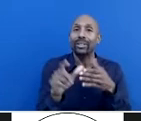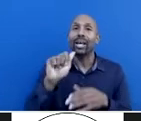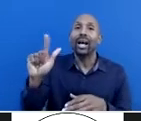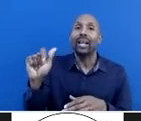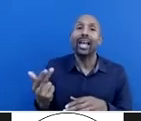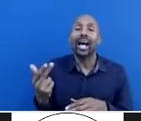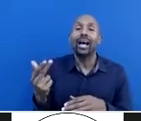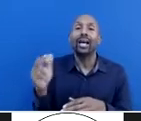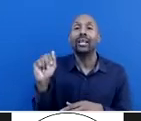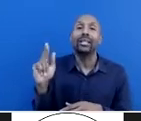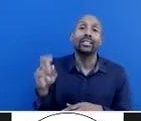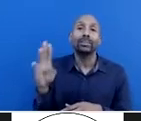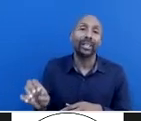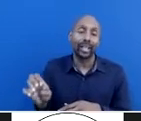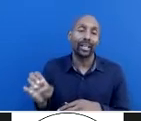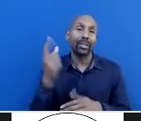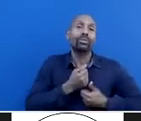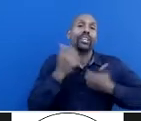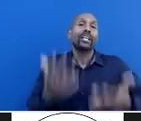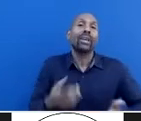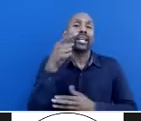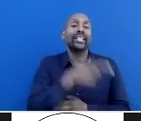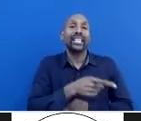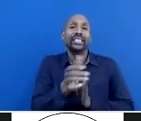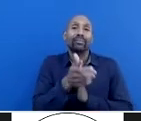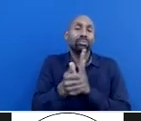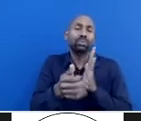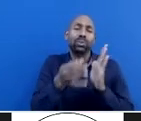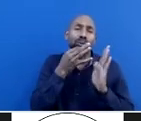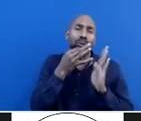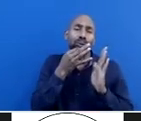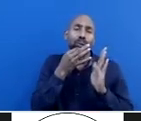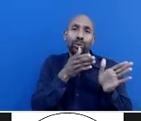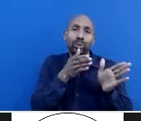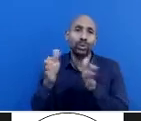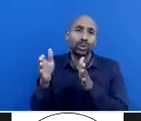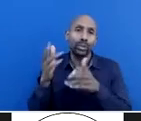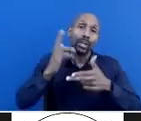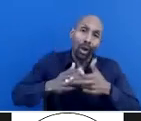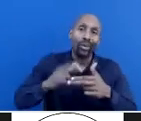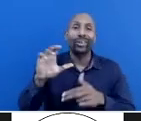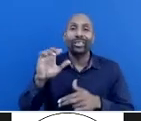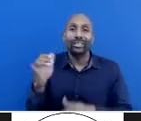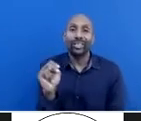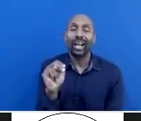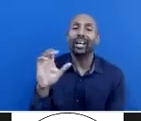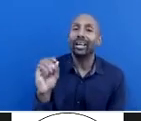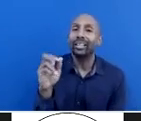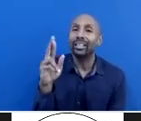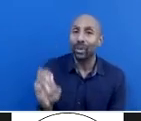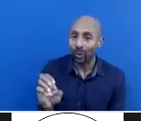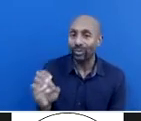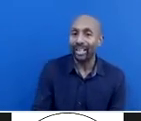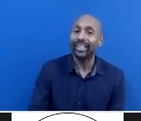to this virtuoso channel that was Coltrane. And that is precisely what the musician or the